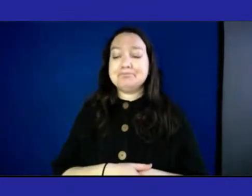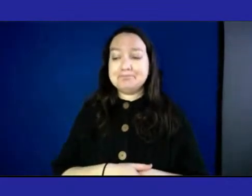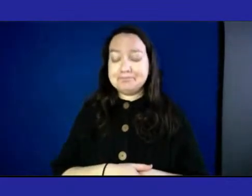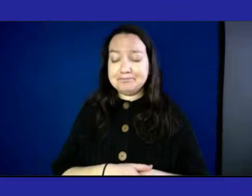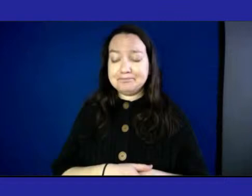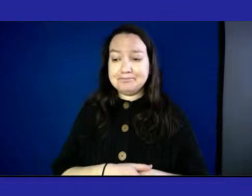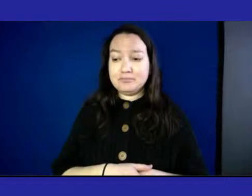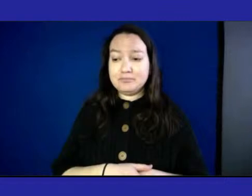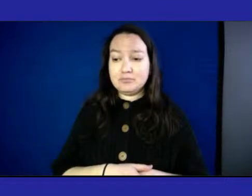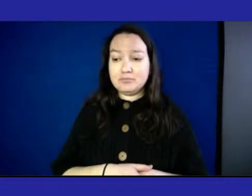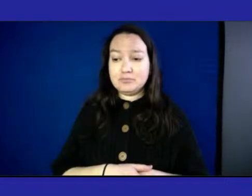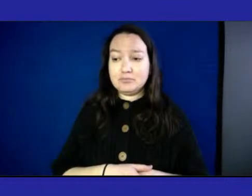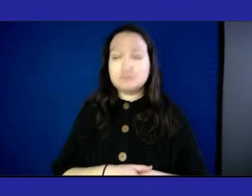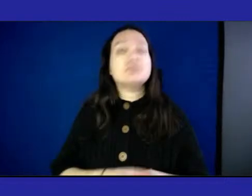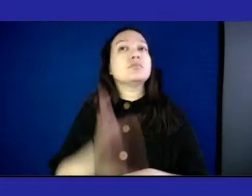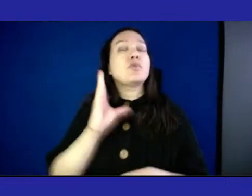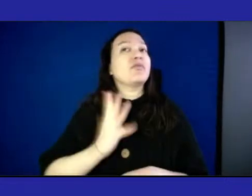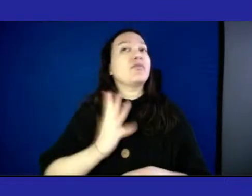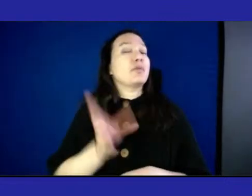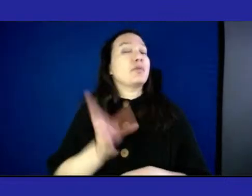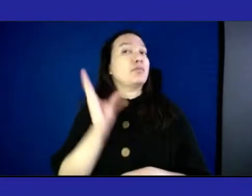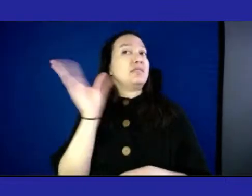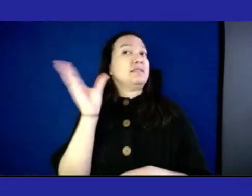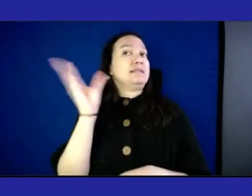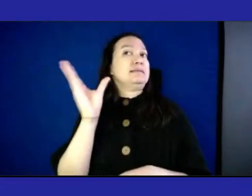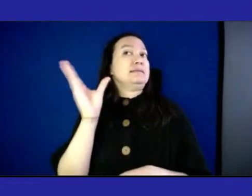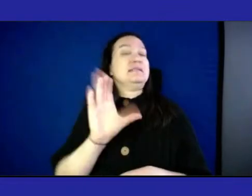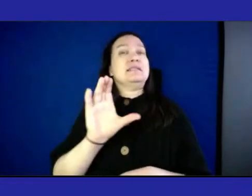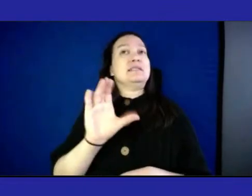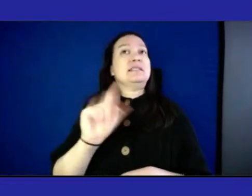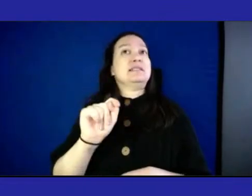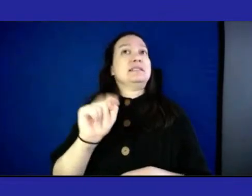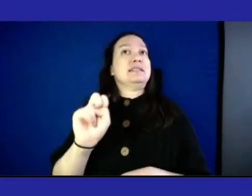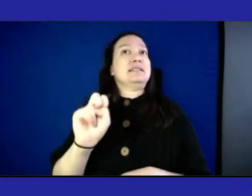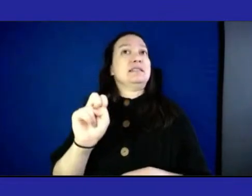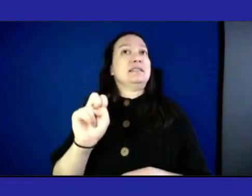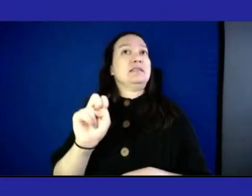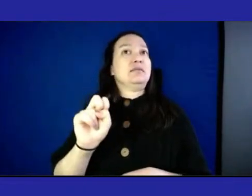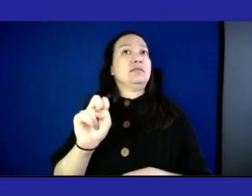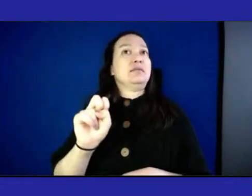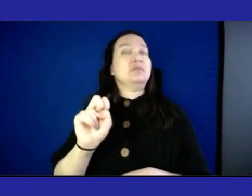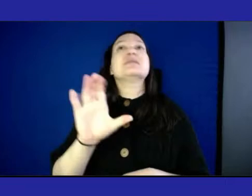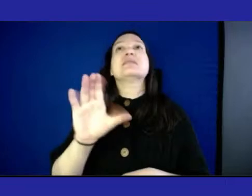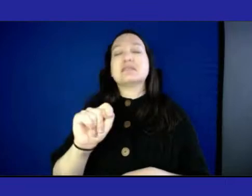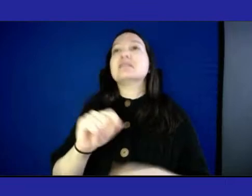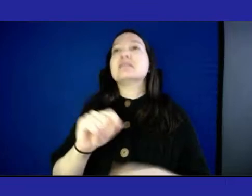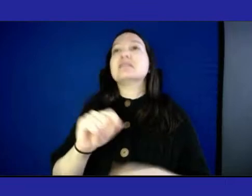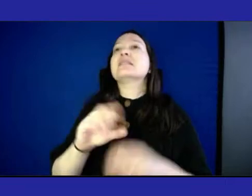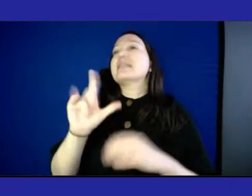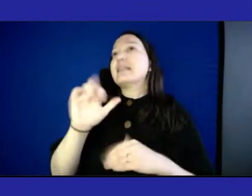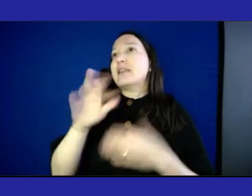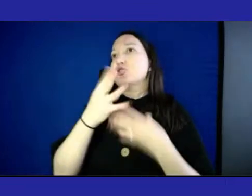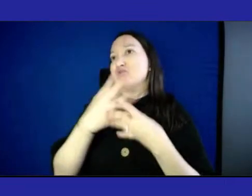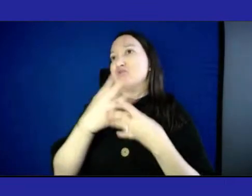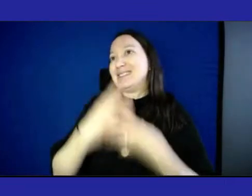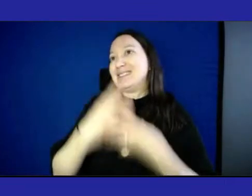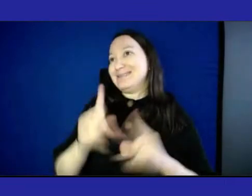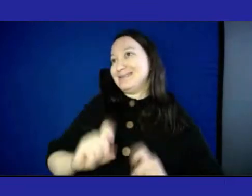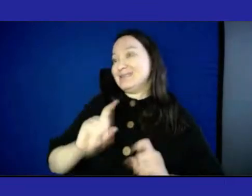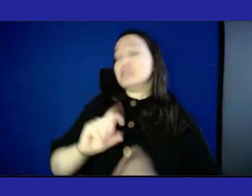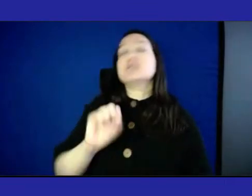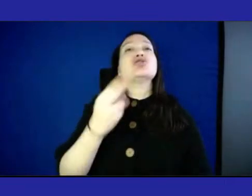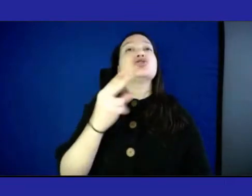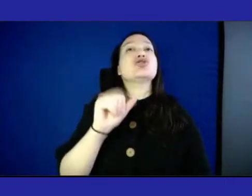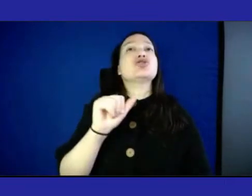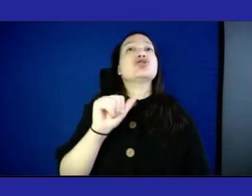We will have a formal presentation on low-dose CT lung cancer screening, sharing with you through